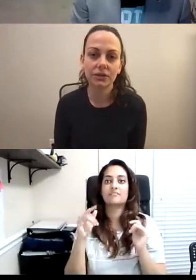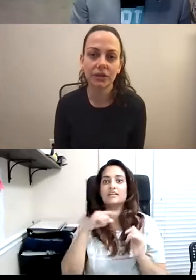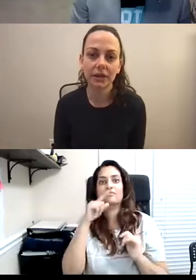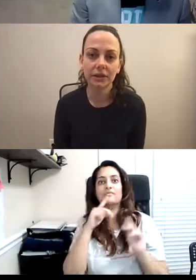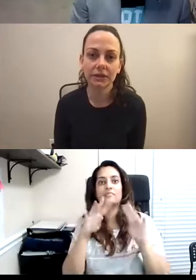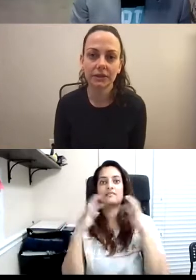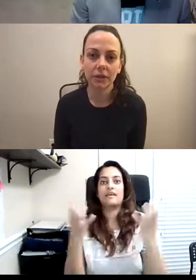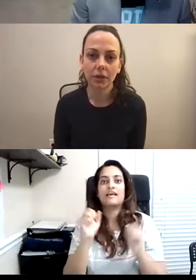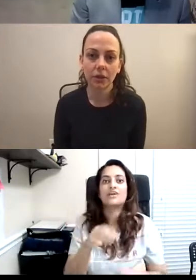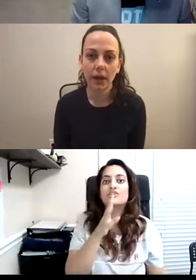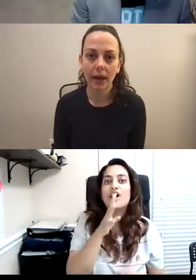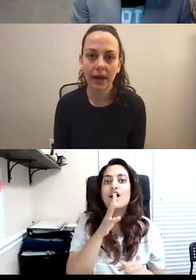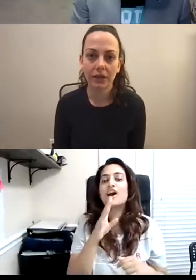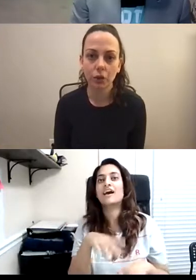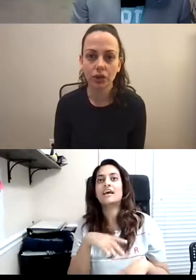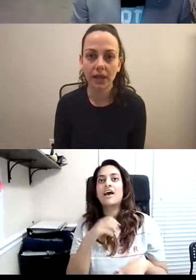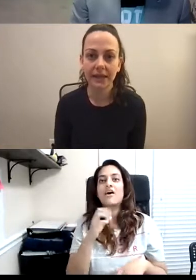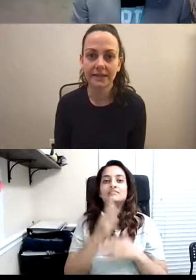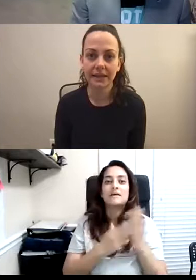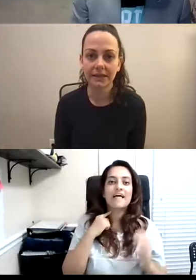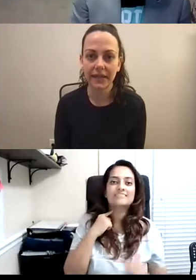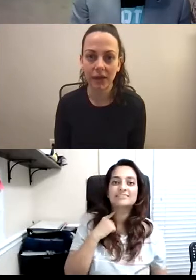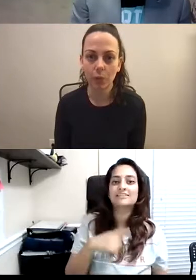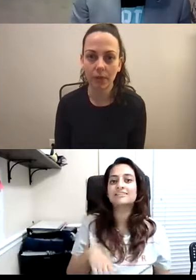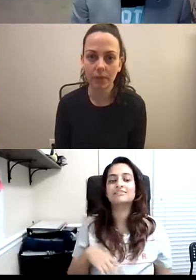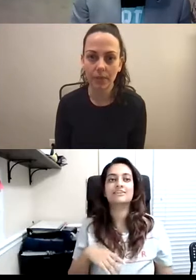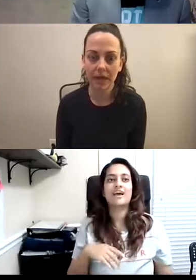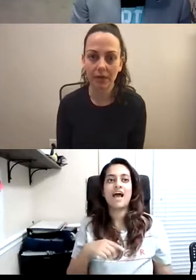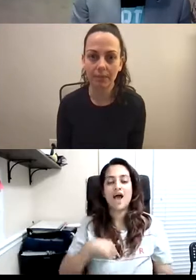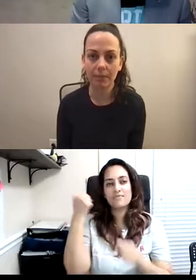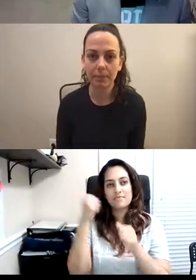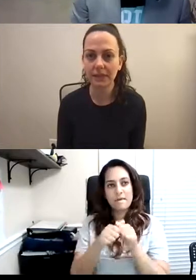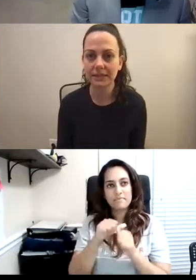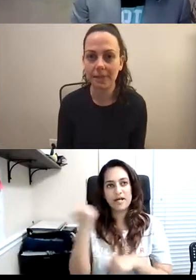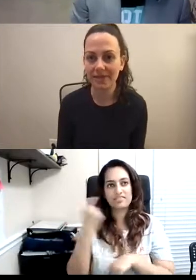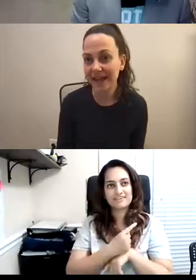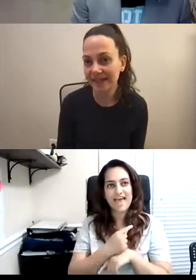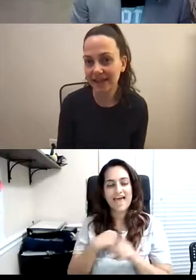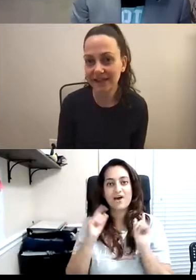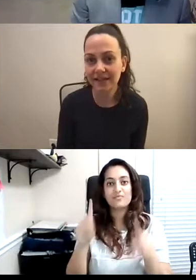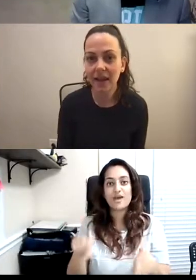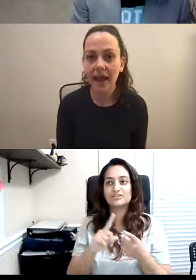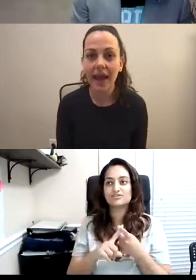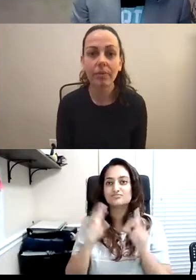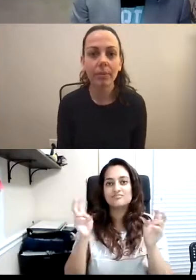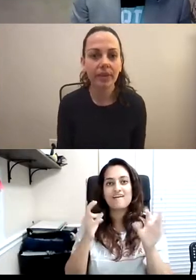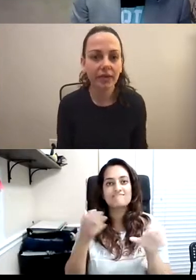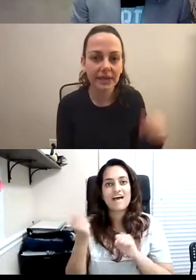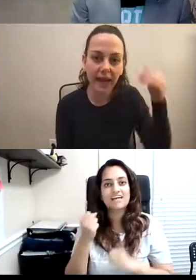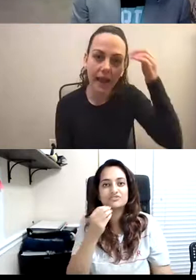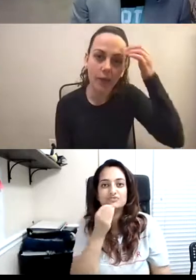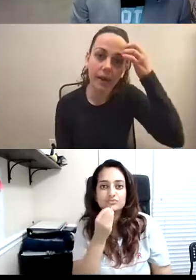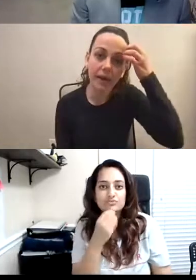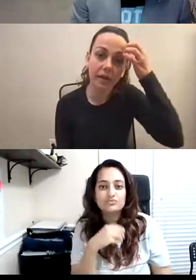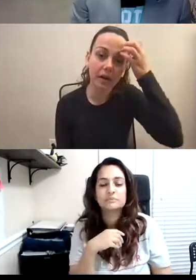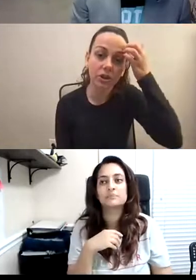can't just go ahead and socialize in a setting with hearing people because some have accents. And I remember the other